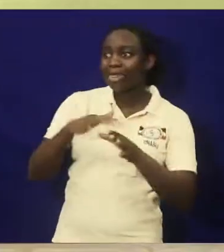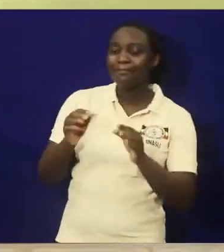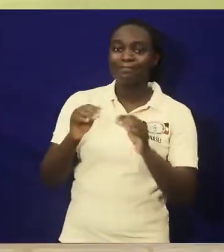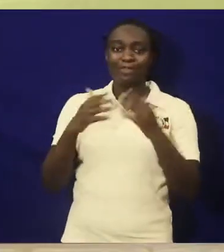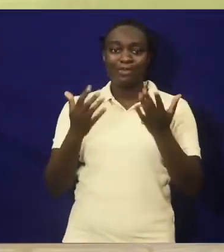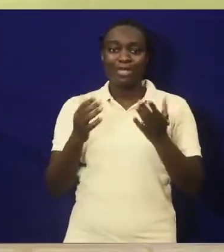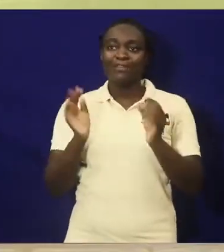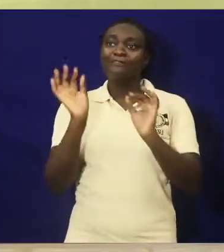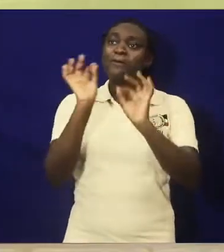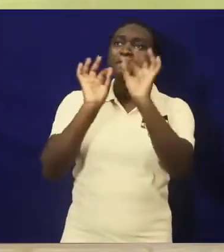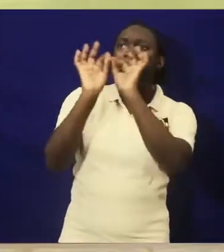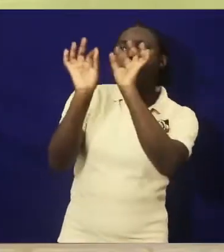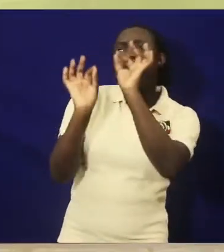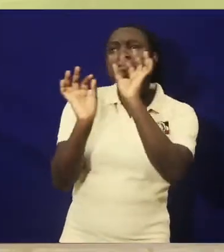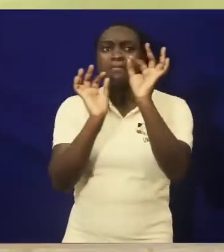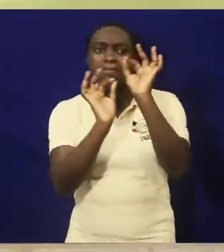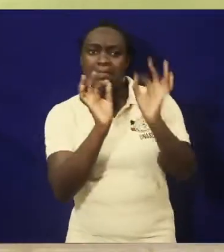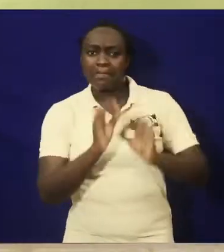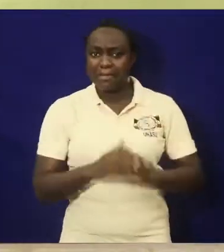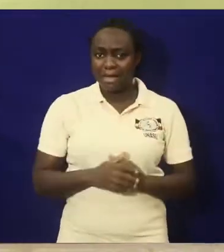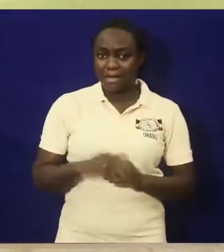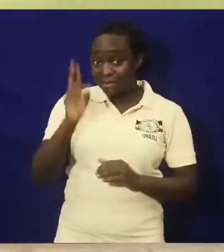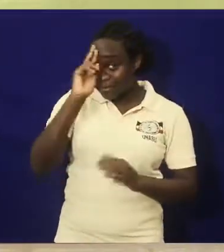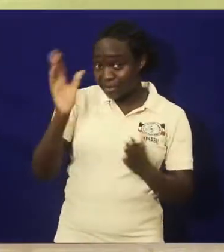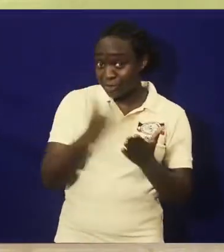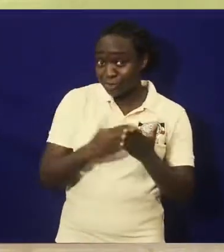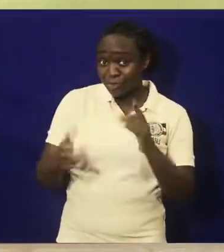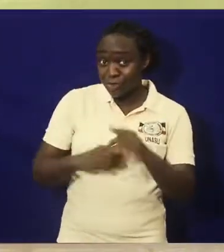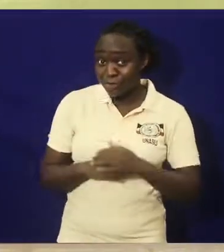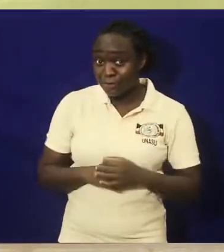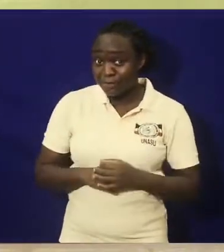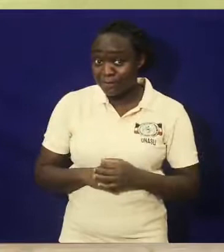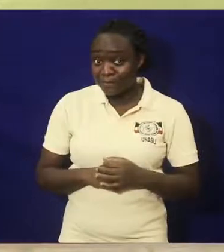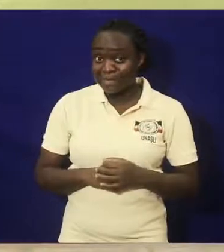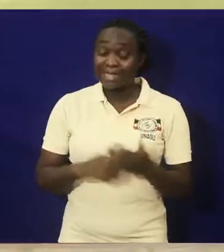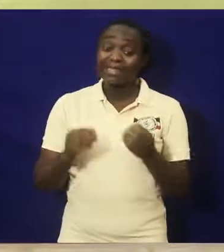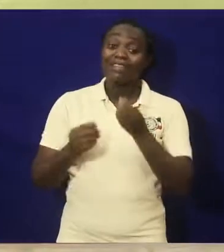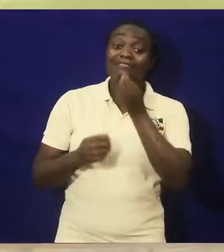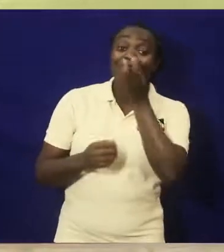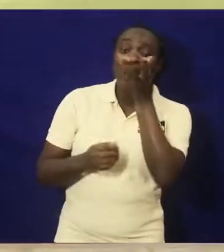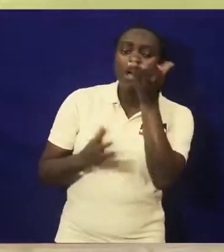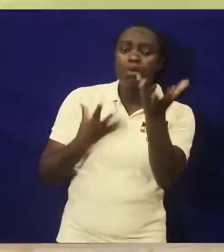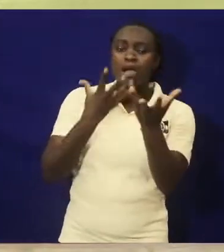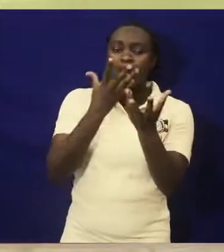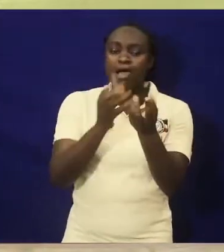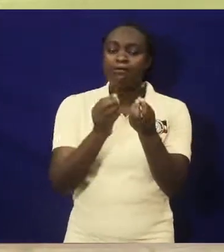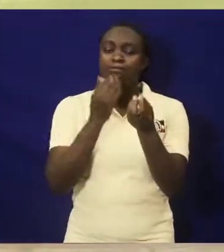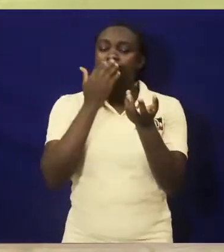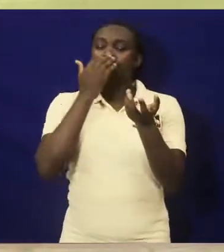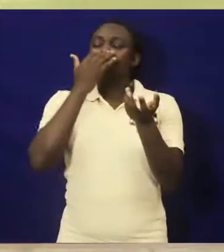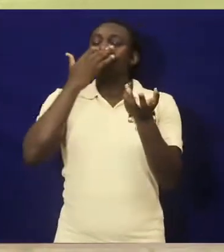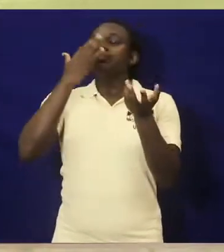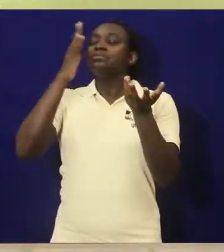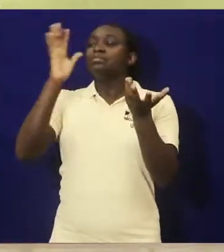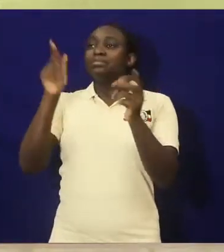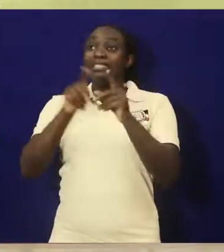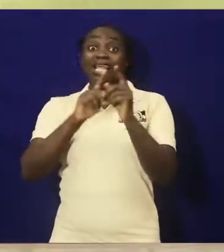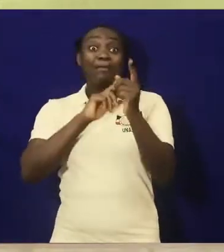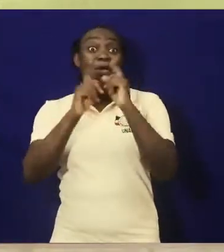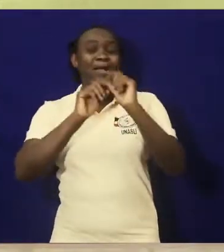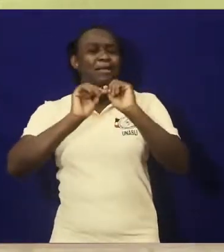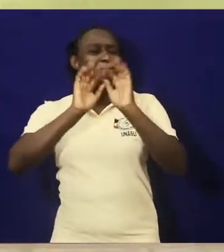There is this part of the song that flowers have a scent and also bright